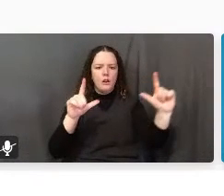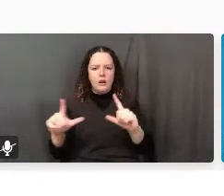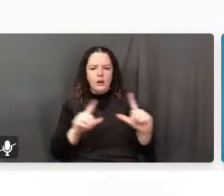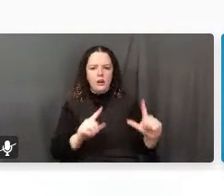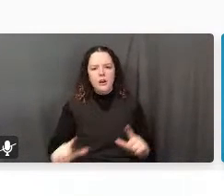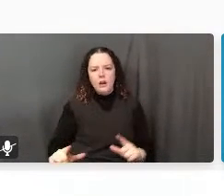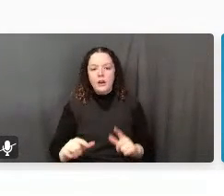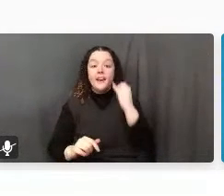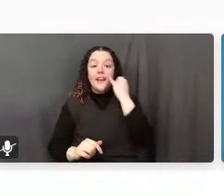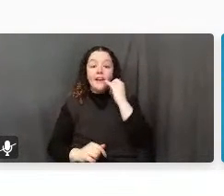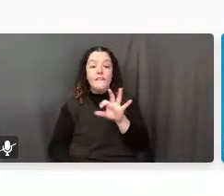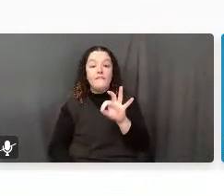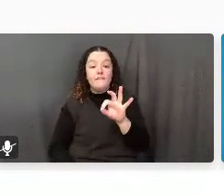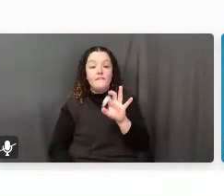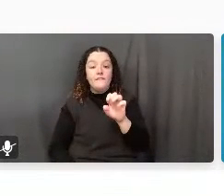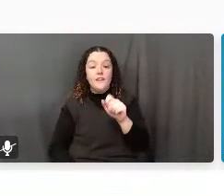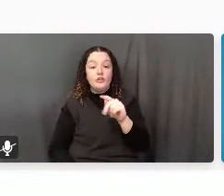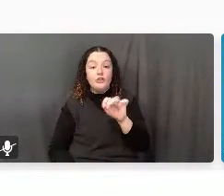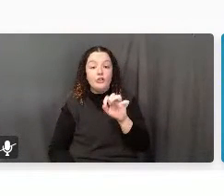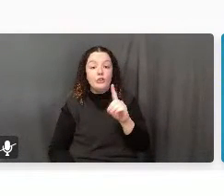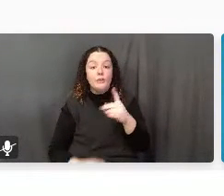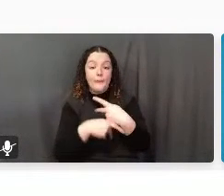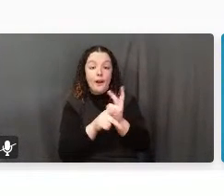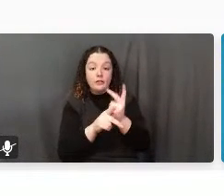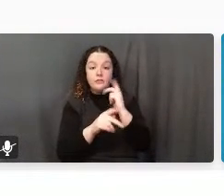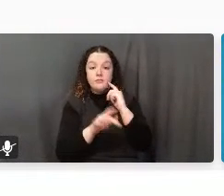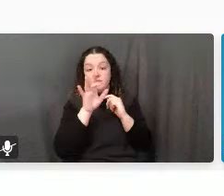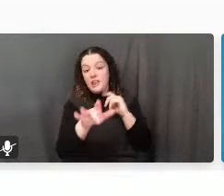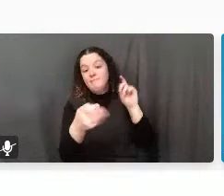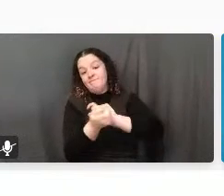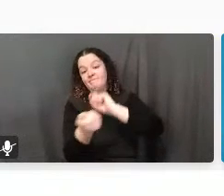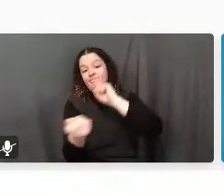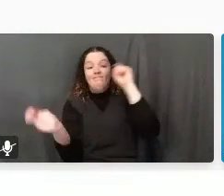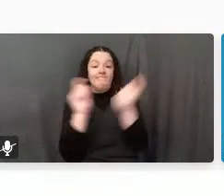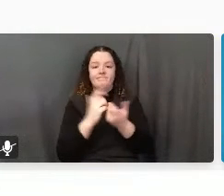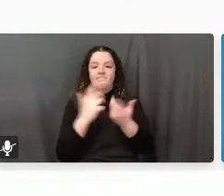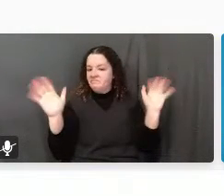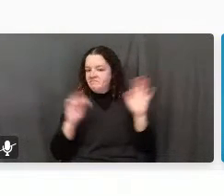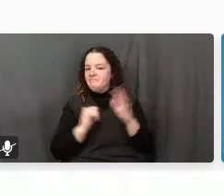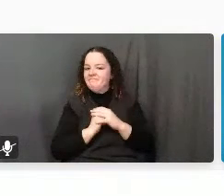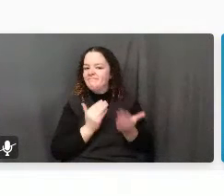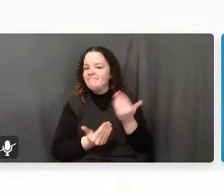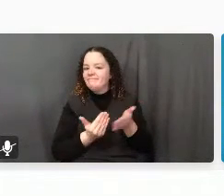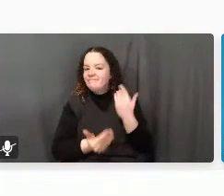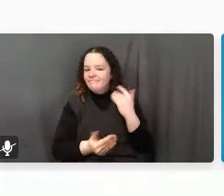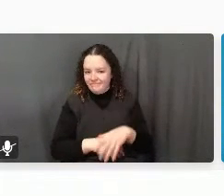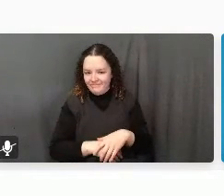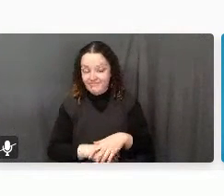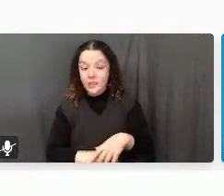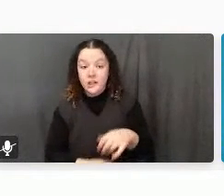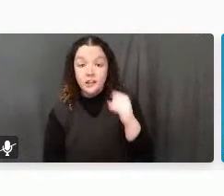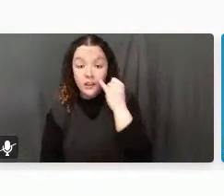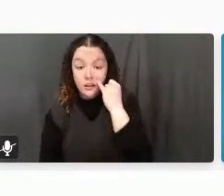featured product, all I have to do is click in, highlight, and change the text just like that. If you want to